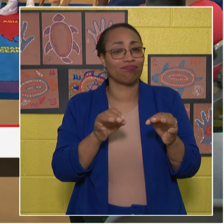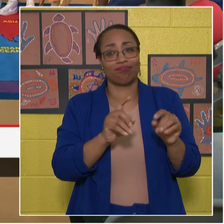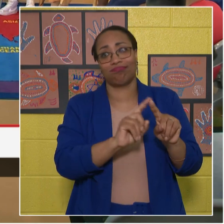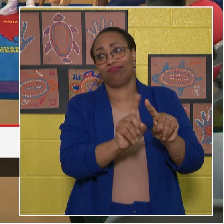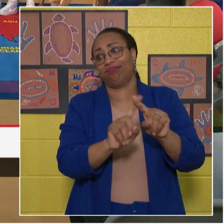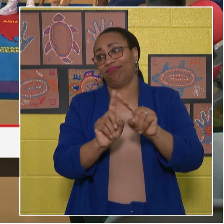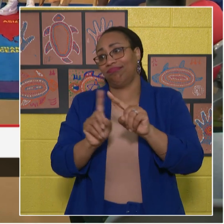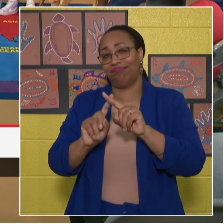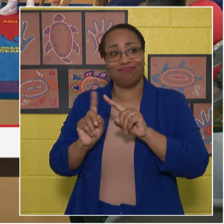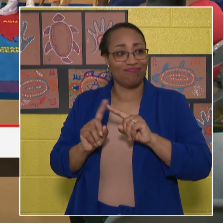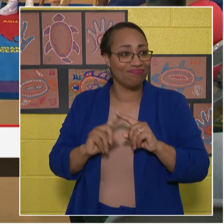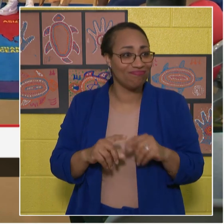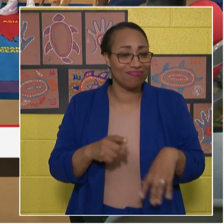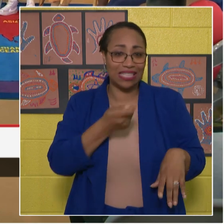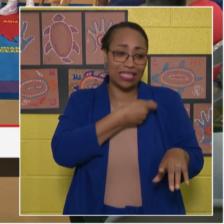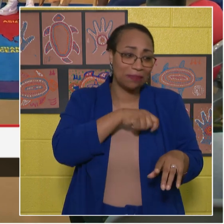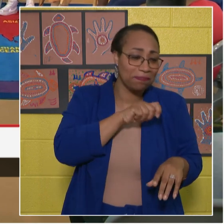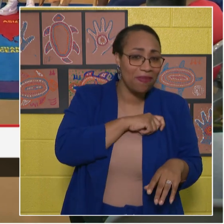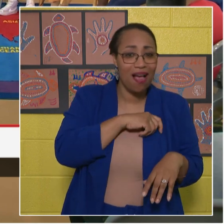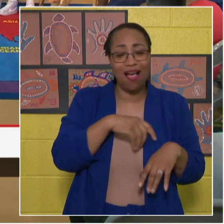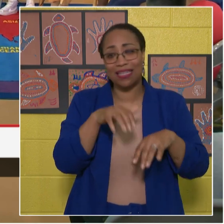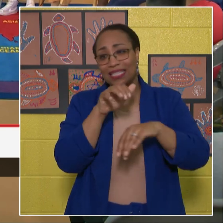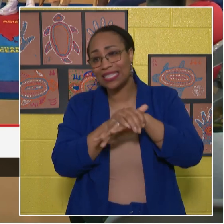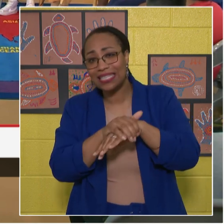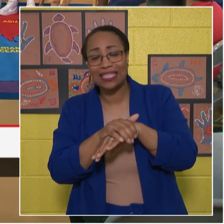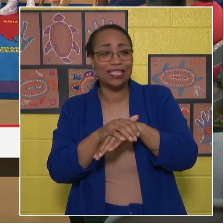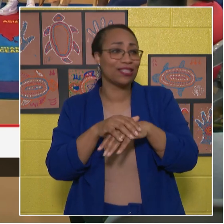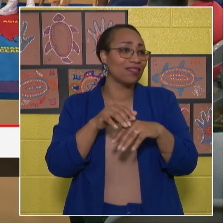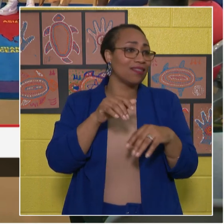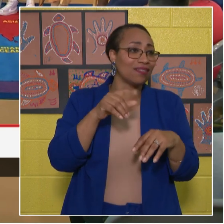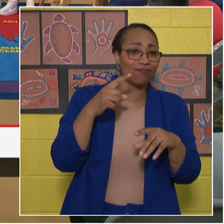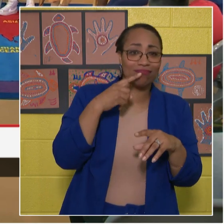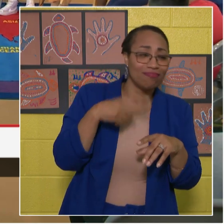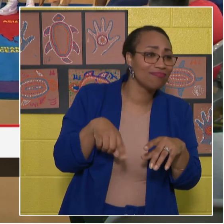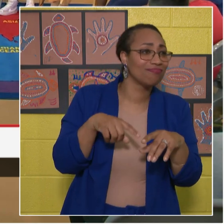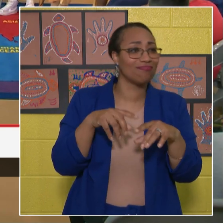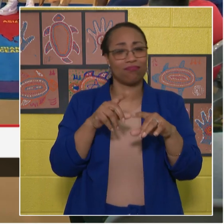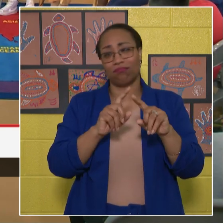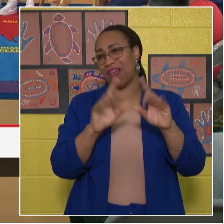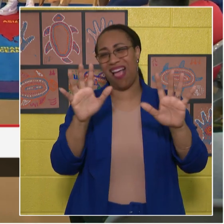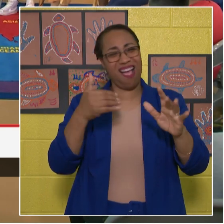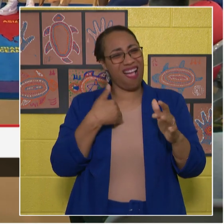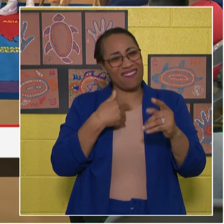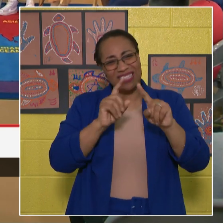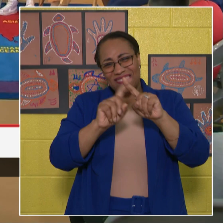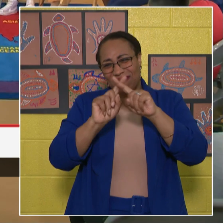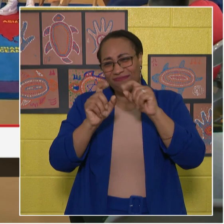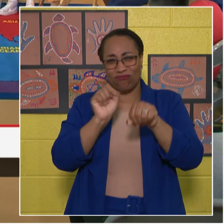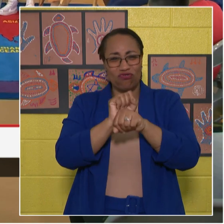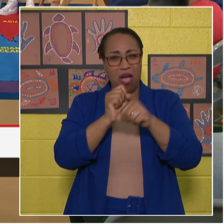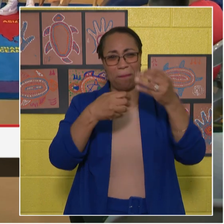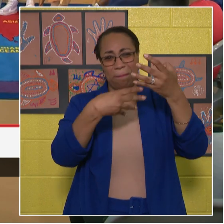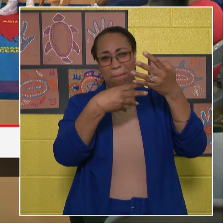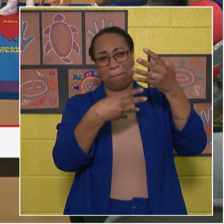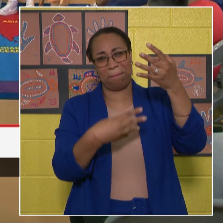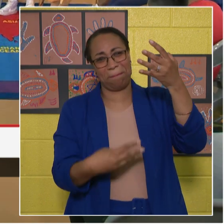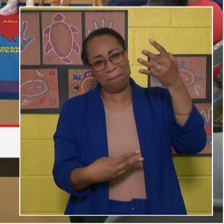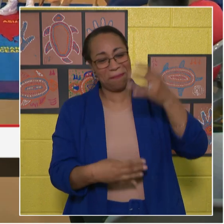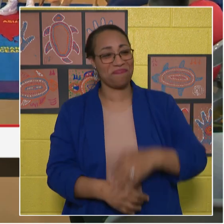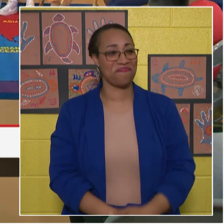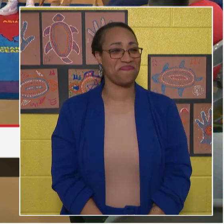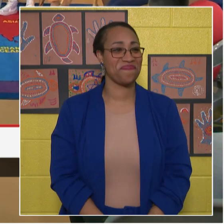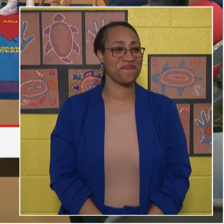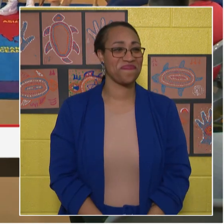those are, some jobs that we have in the government. I have to tell you, I think I have the best job in